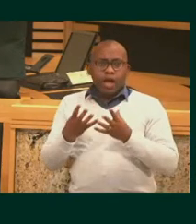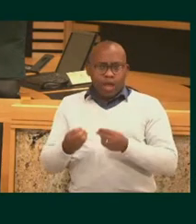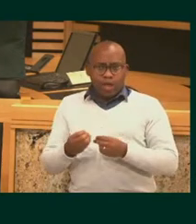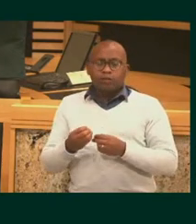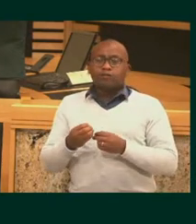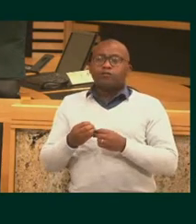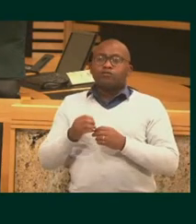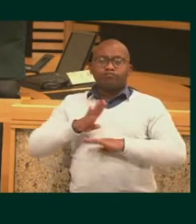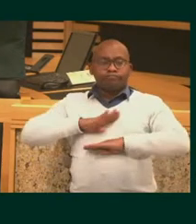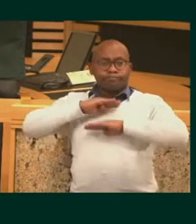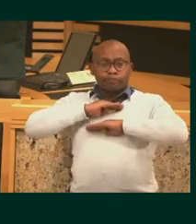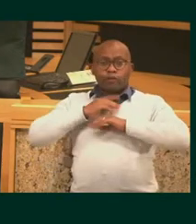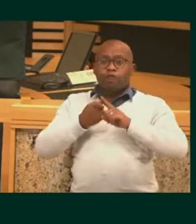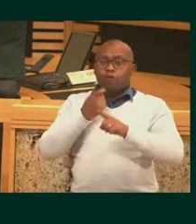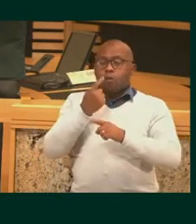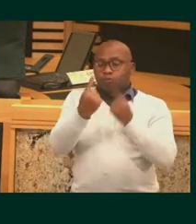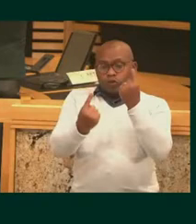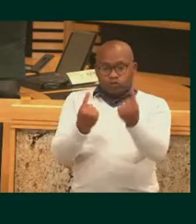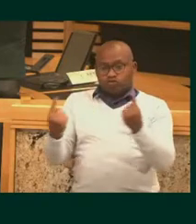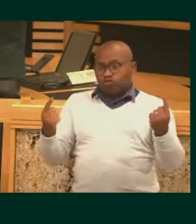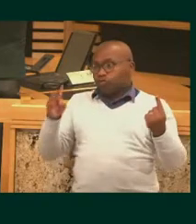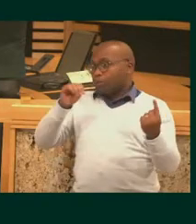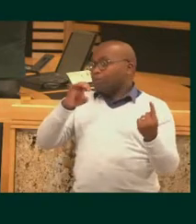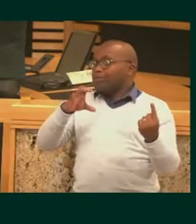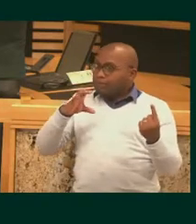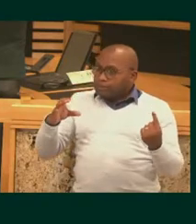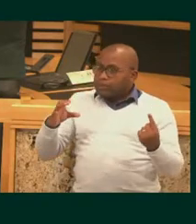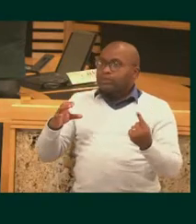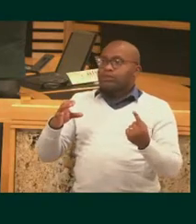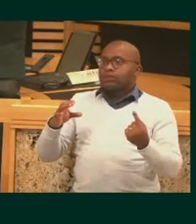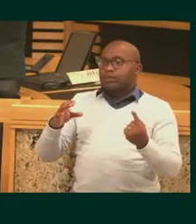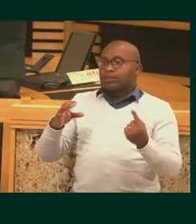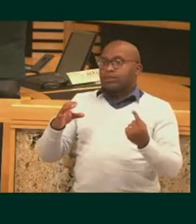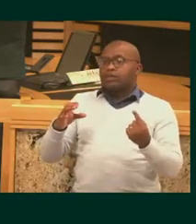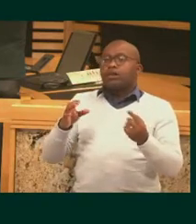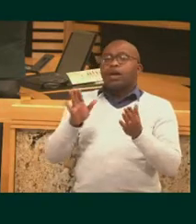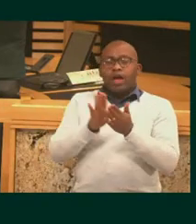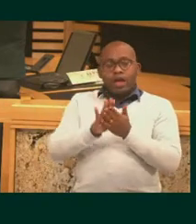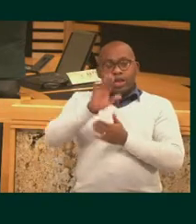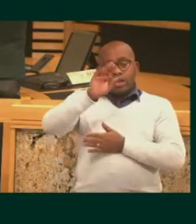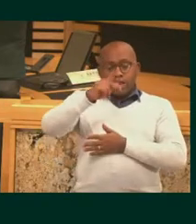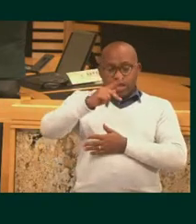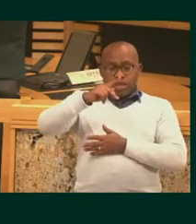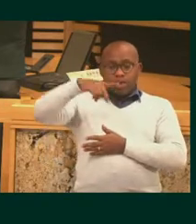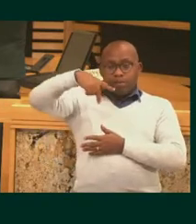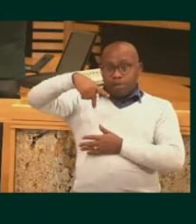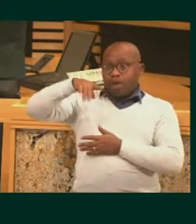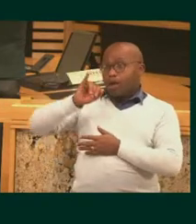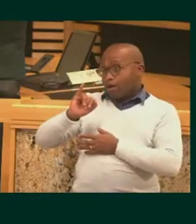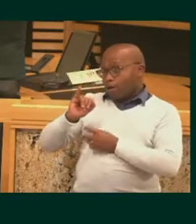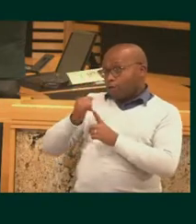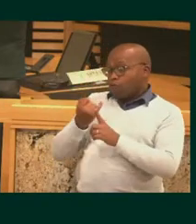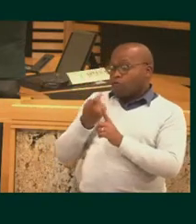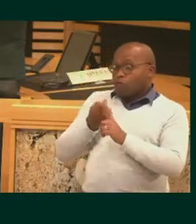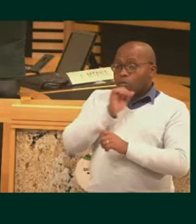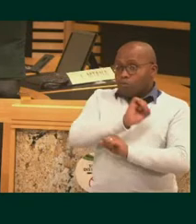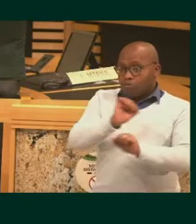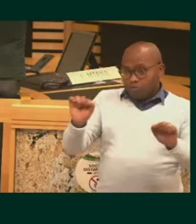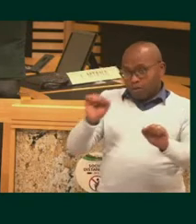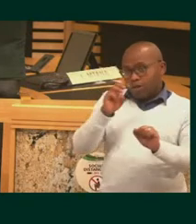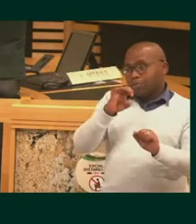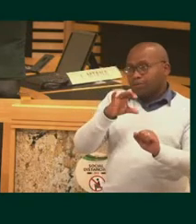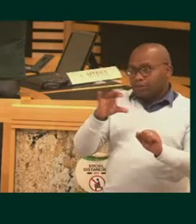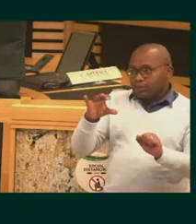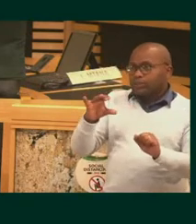above besides the generic areas of leadership and governance kpis of mec's performance Agreements are drawn from the deliverables of